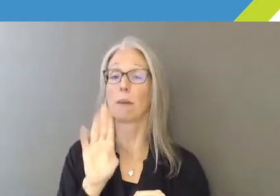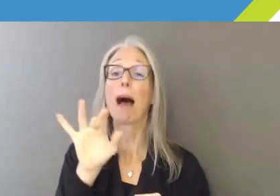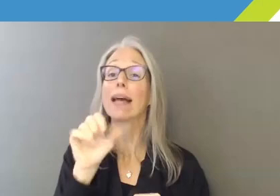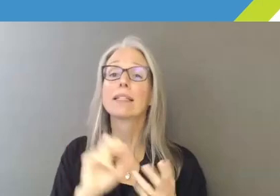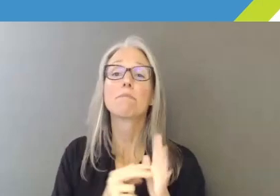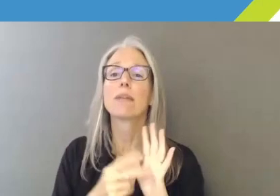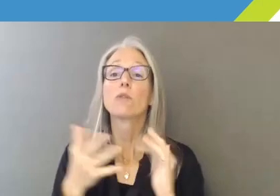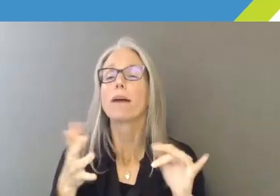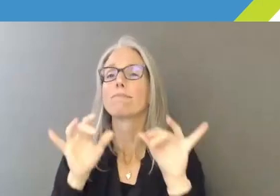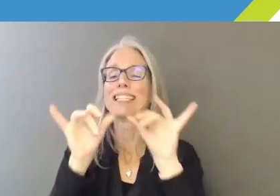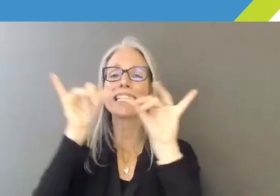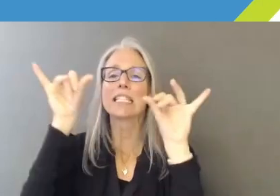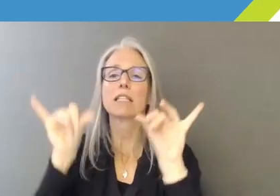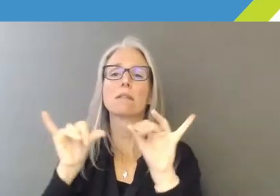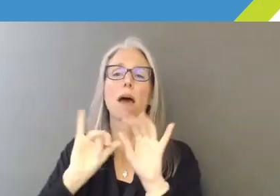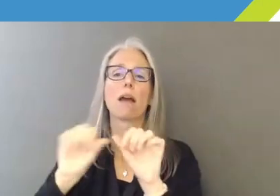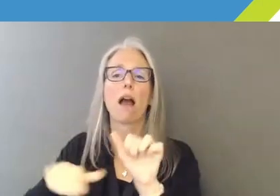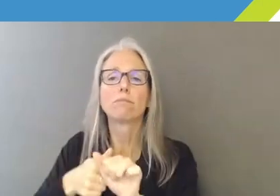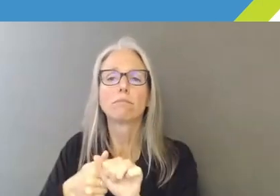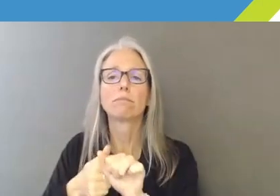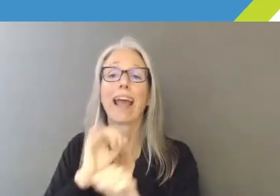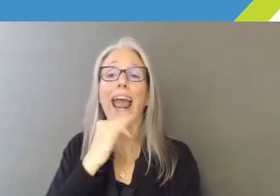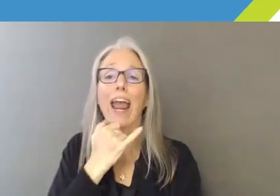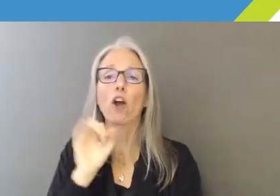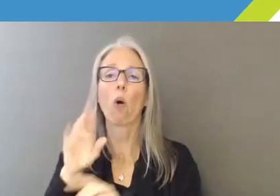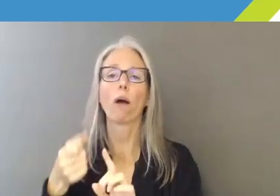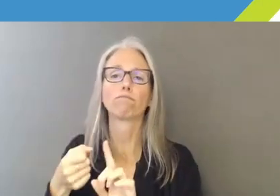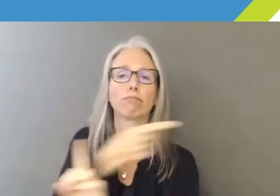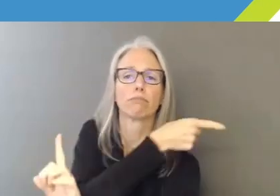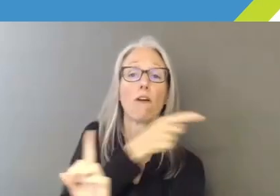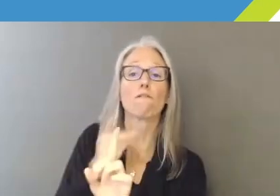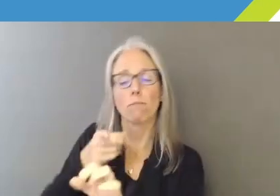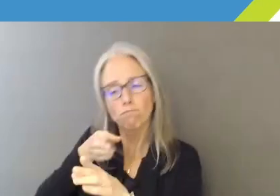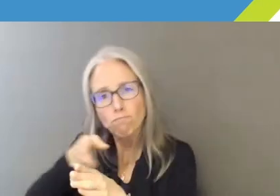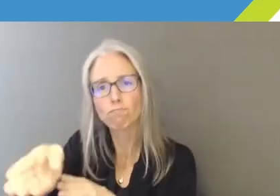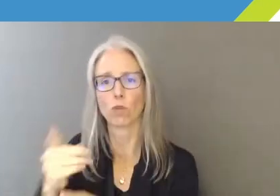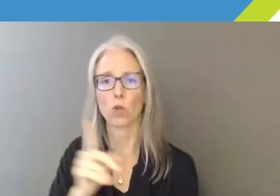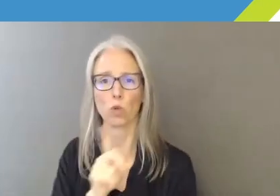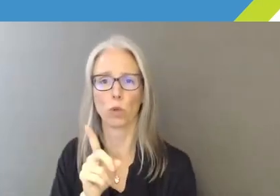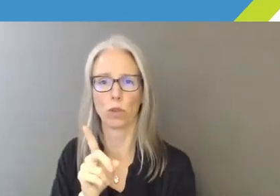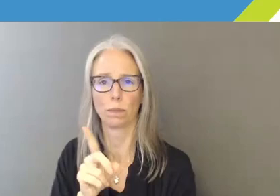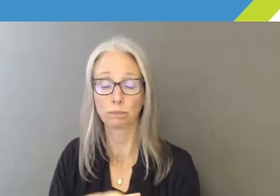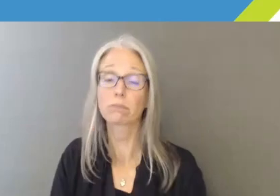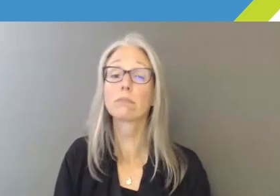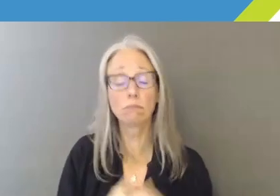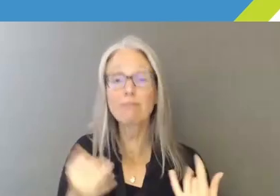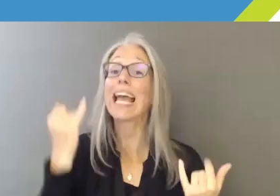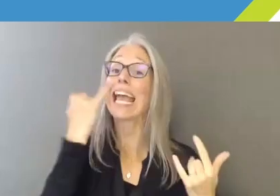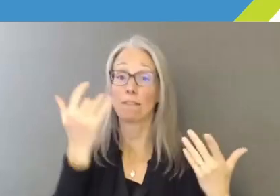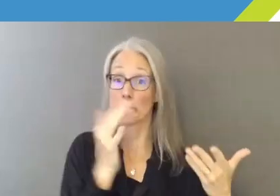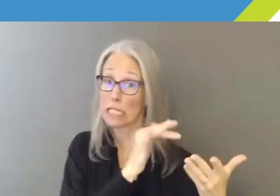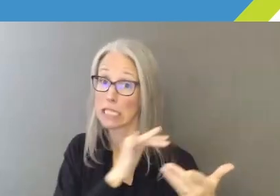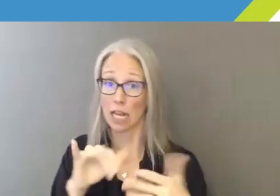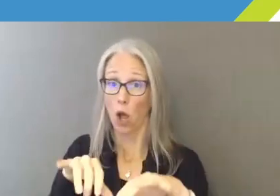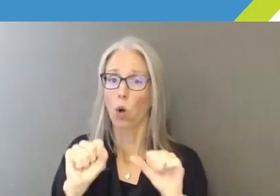systematic error or a systematic deviation from the truth. So of course, when we conduct a study, we hope to be able to detect the true effect